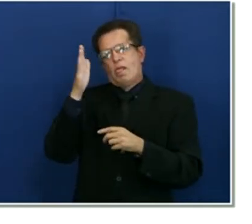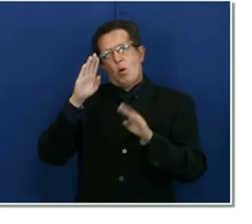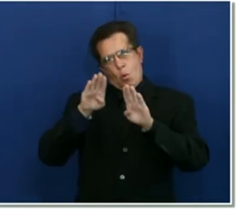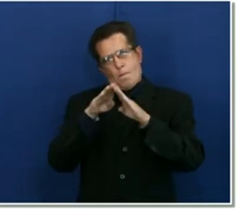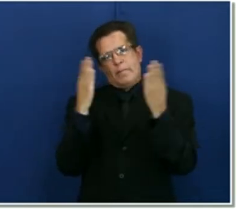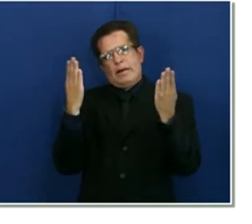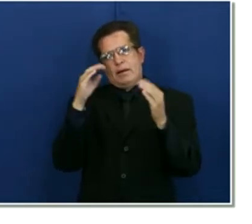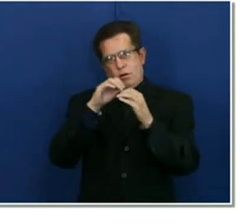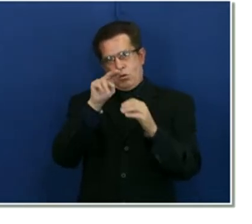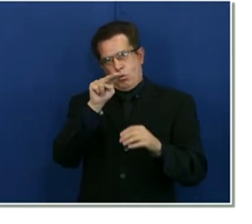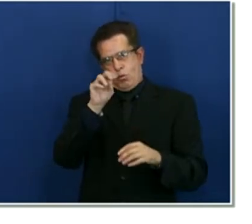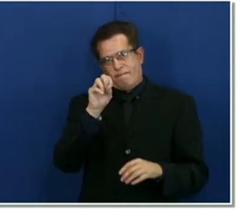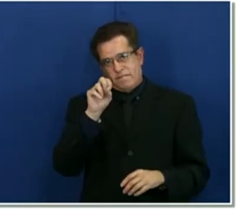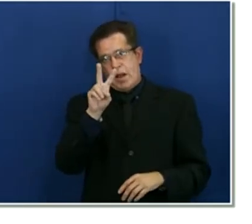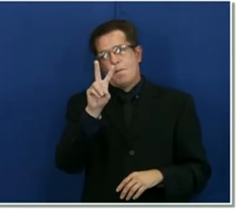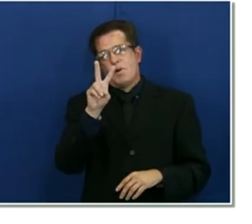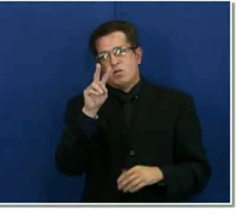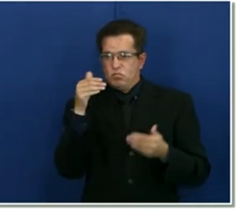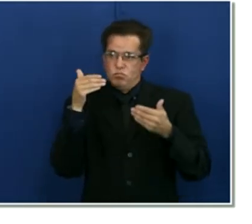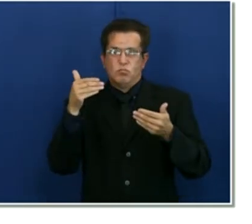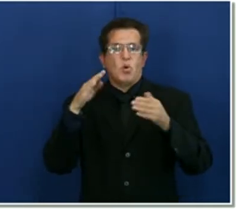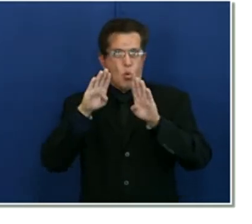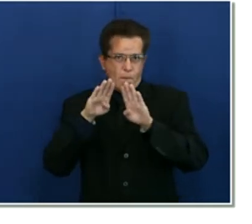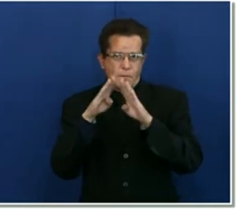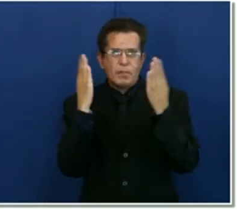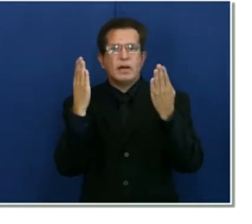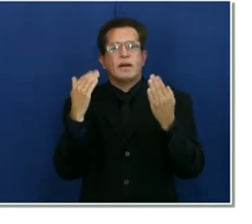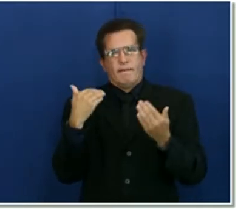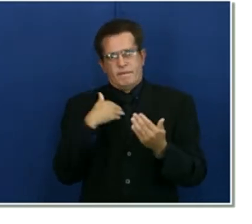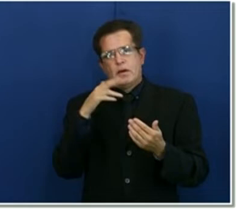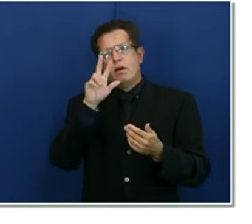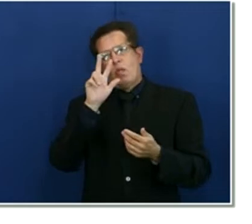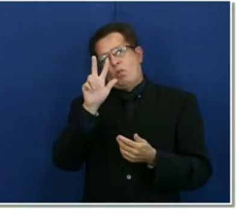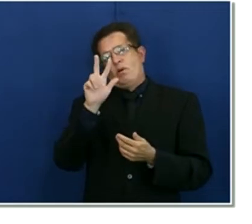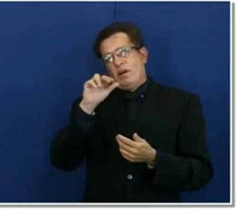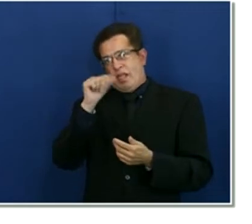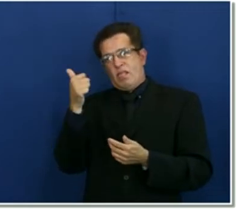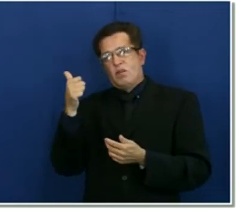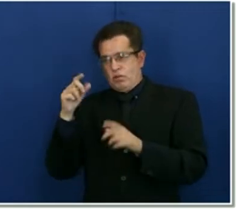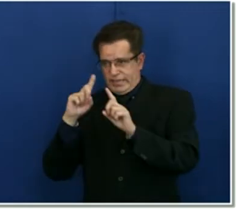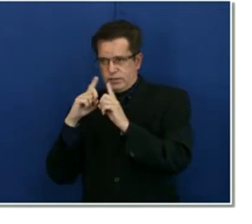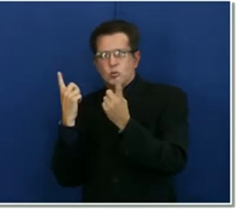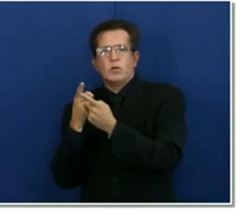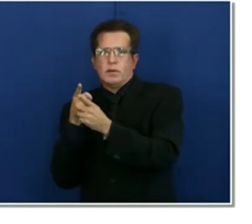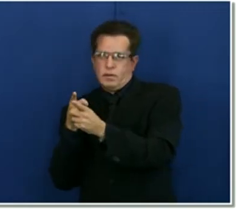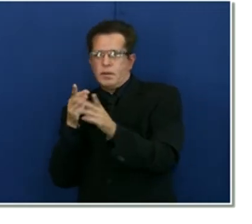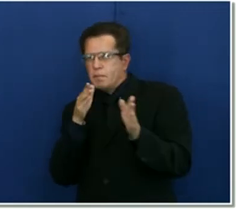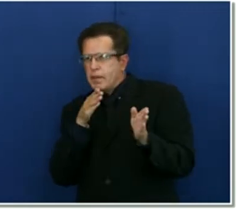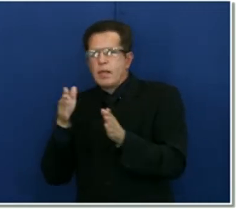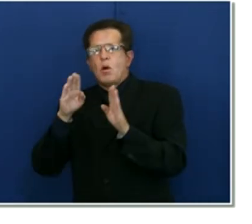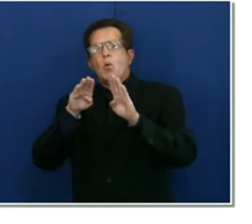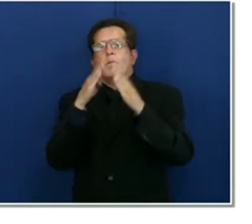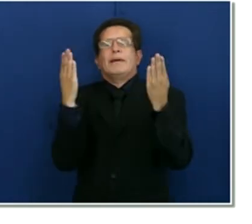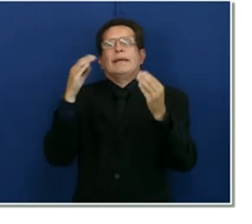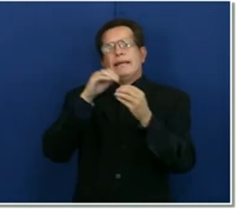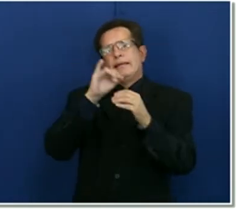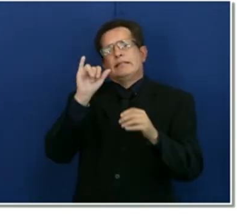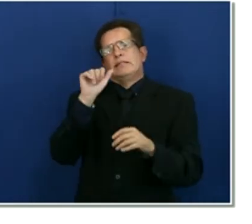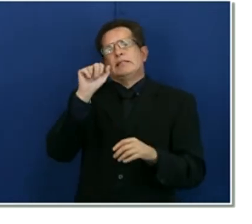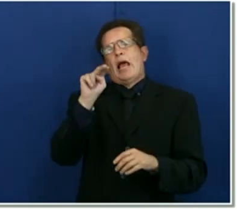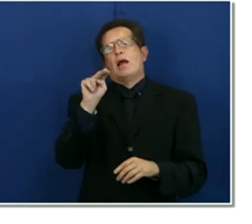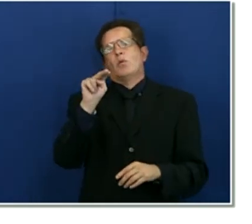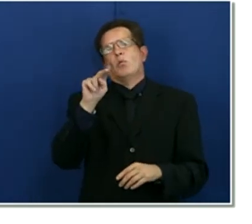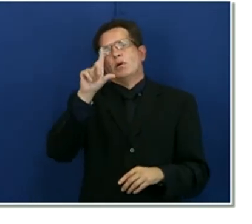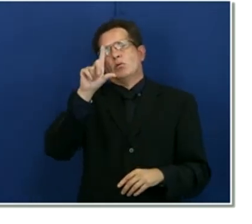in November, and there are 3 districts that are targeting to reopen in January